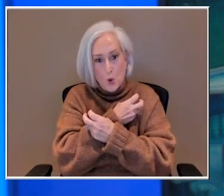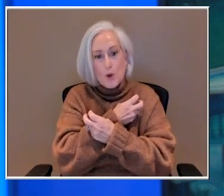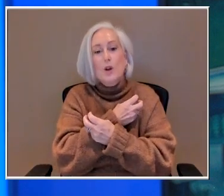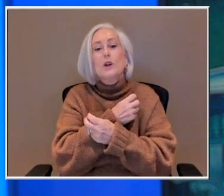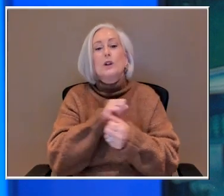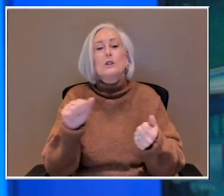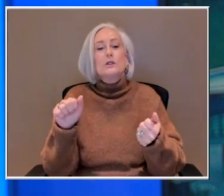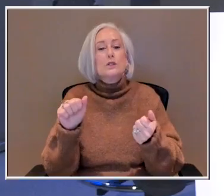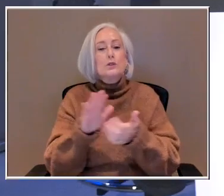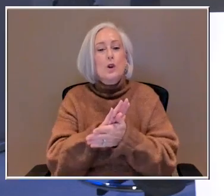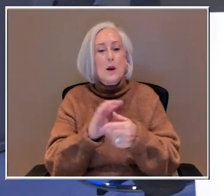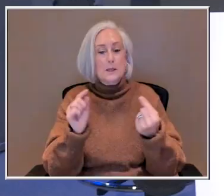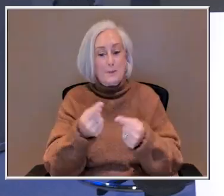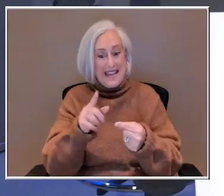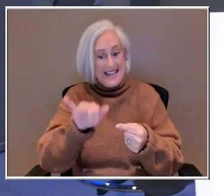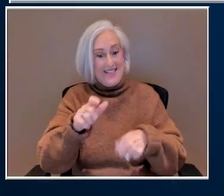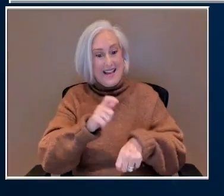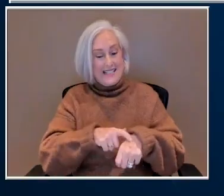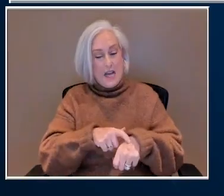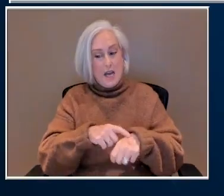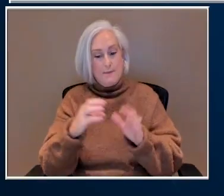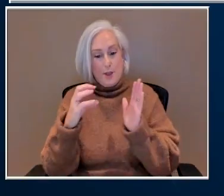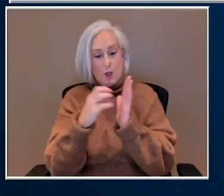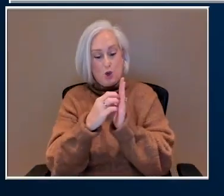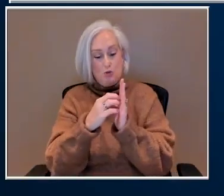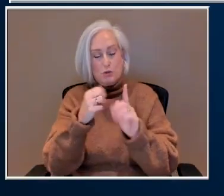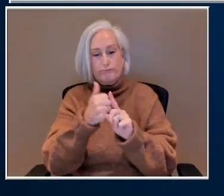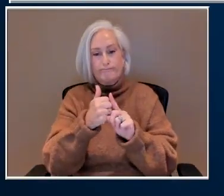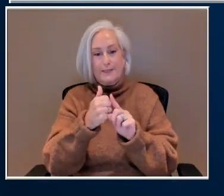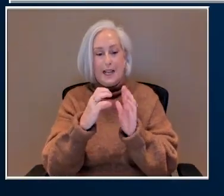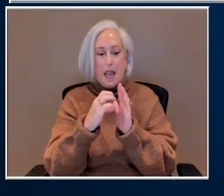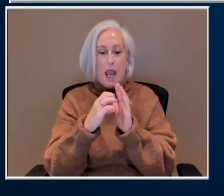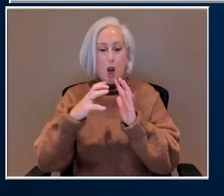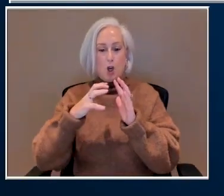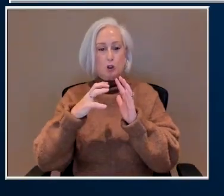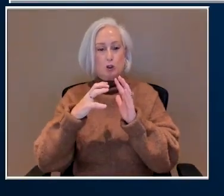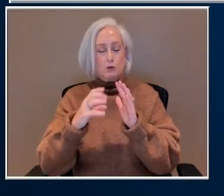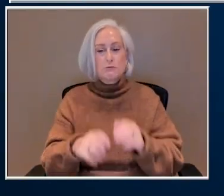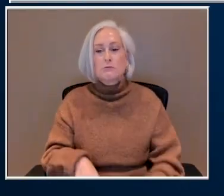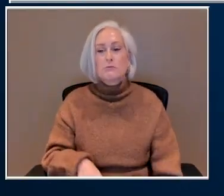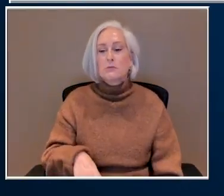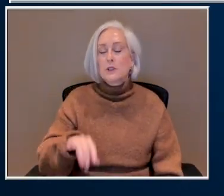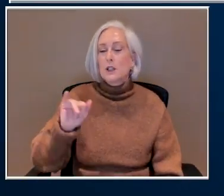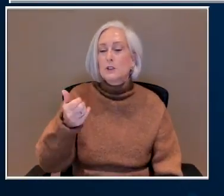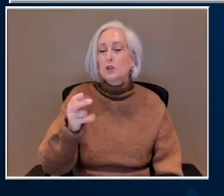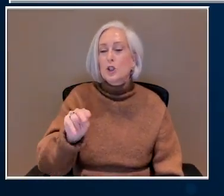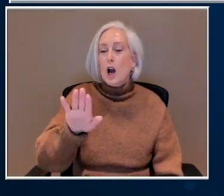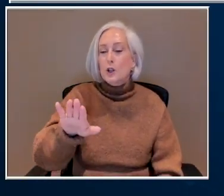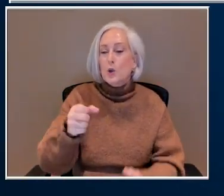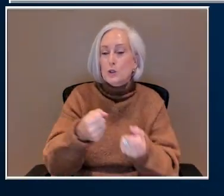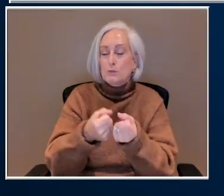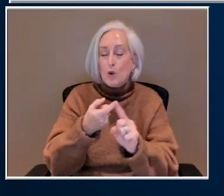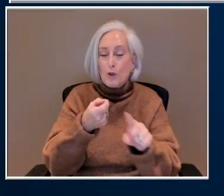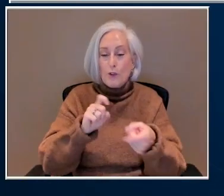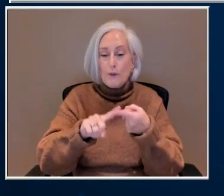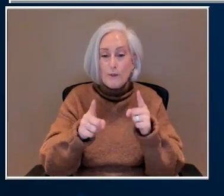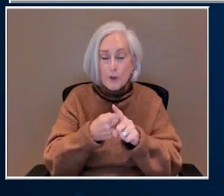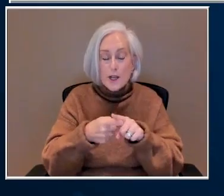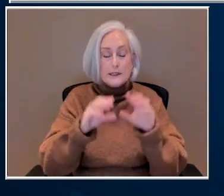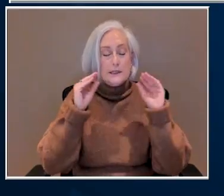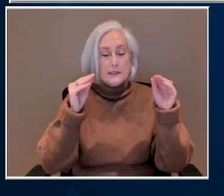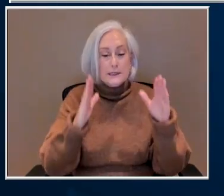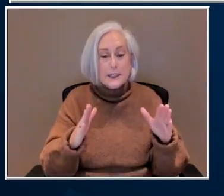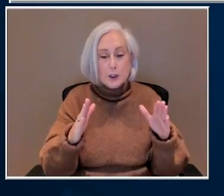large. John, what did support from your friends and your teachers and all of the community around you mean during this